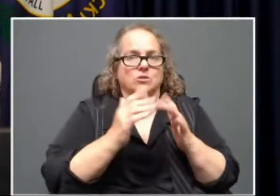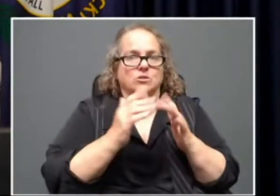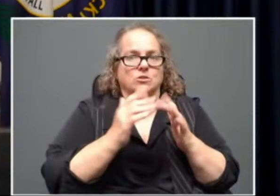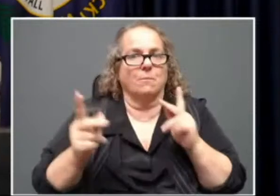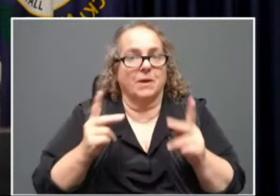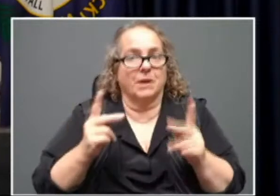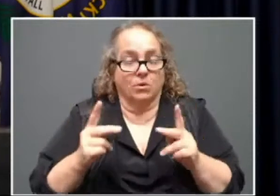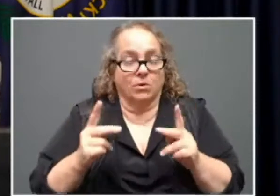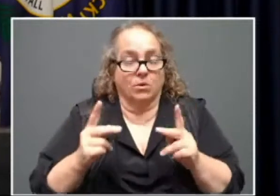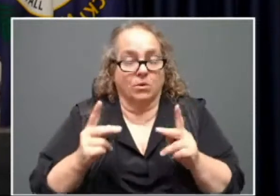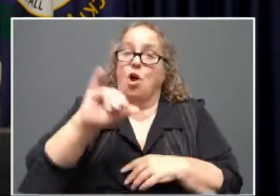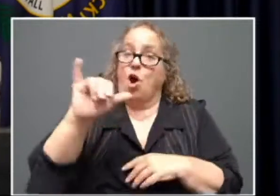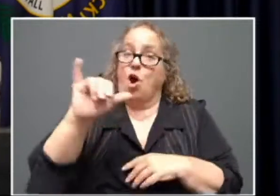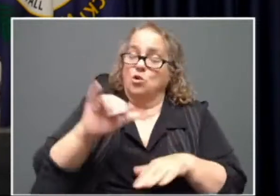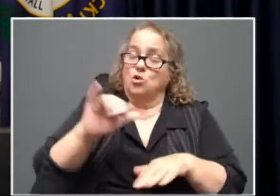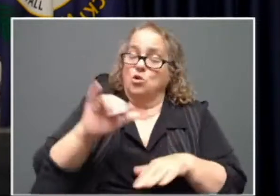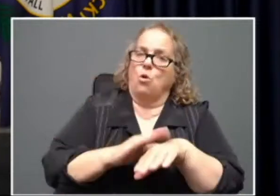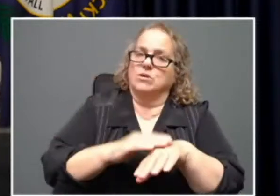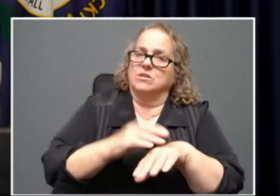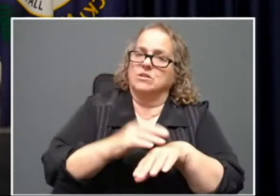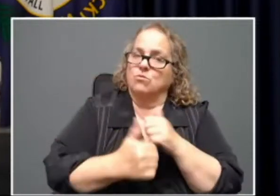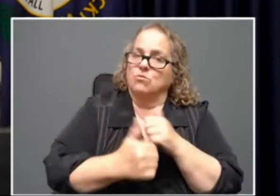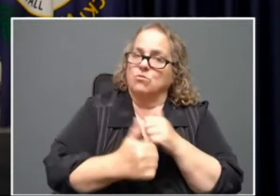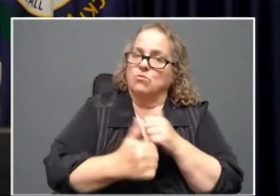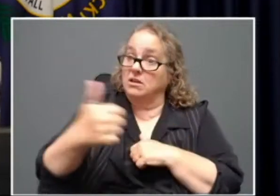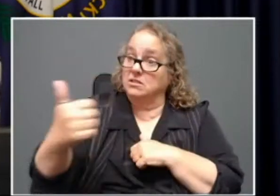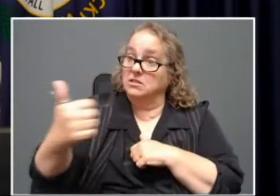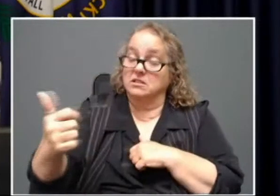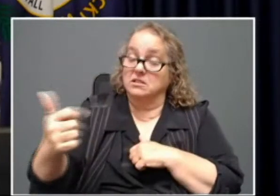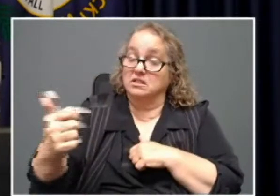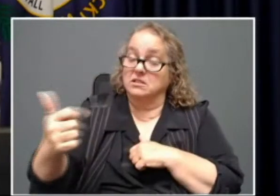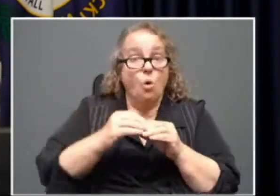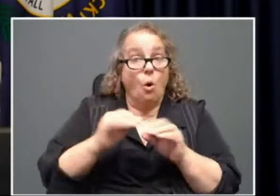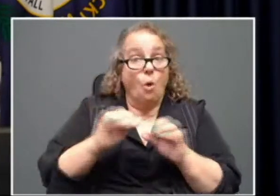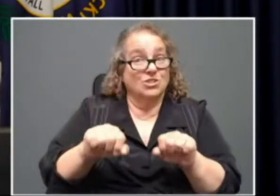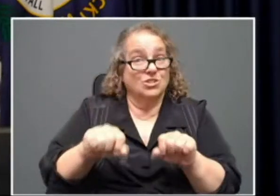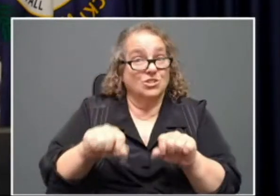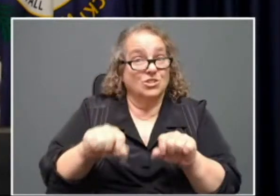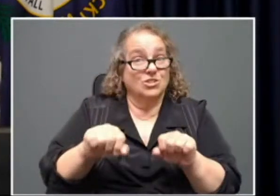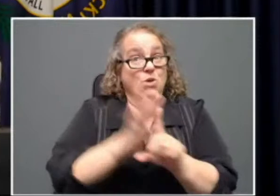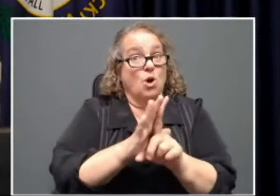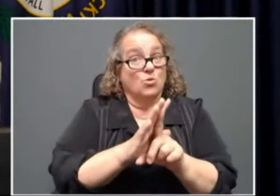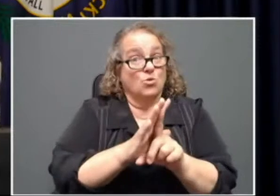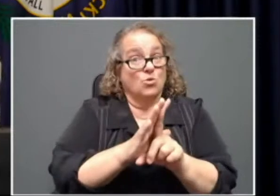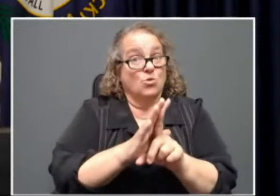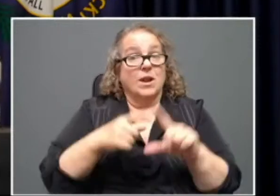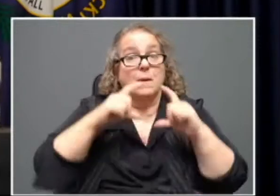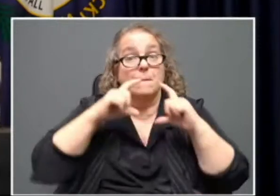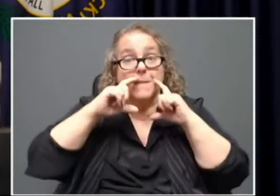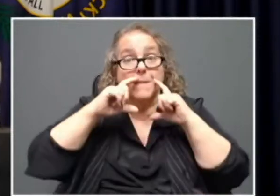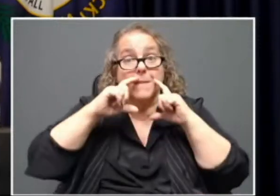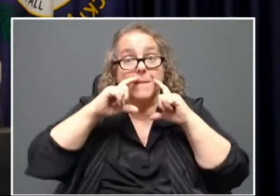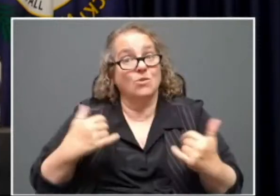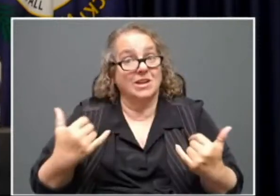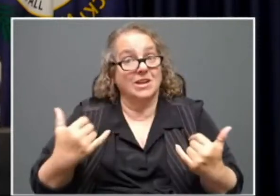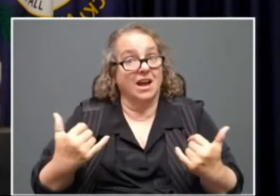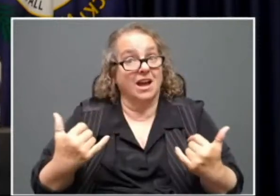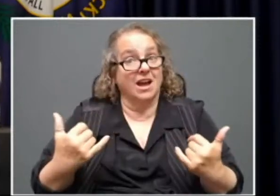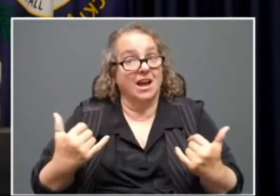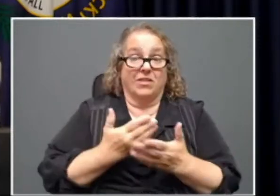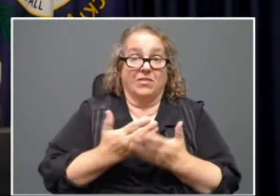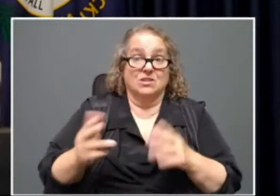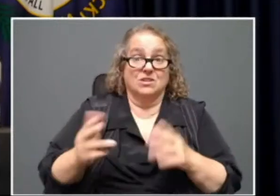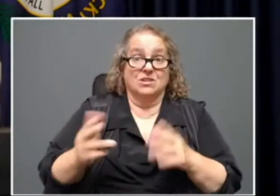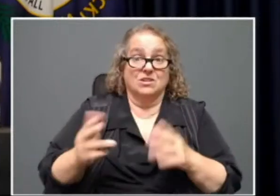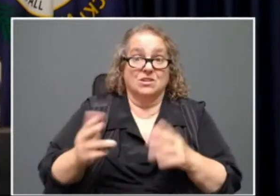to everybody else. There's going to be more potential for exposure as things are even that much more normal. So this